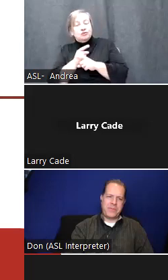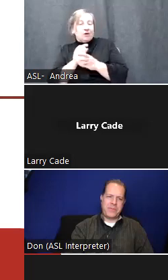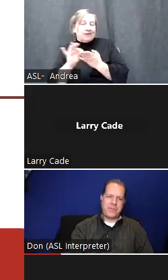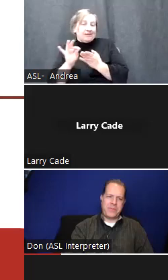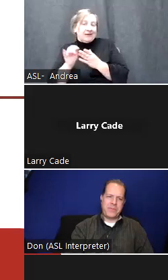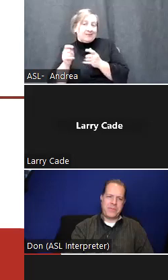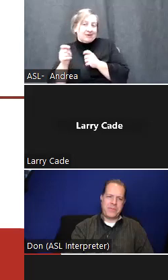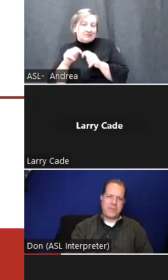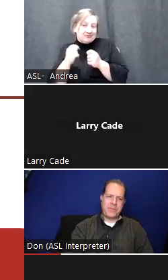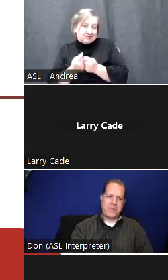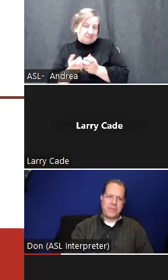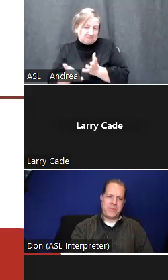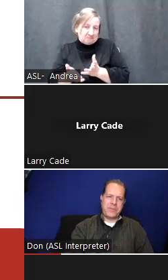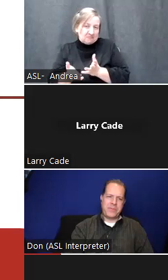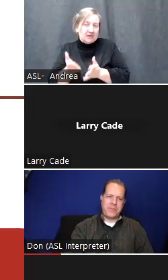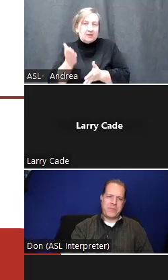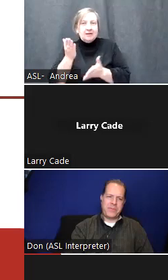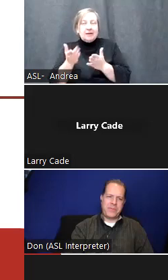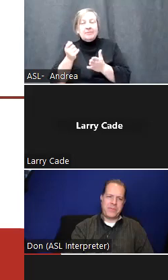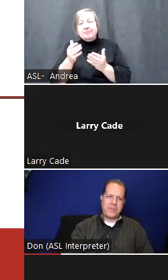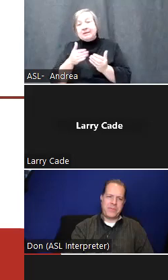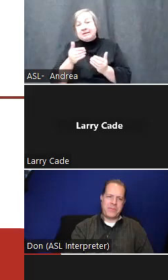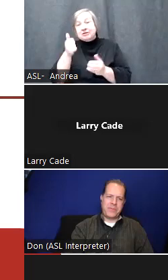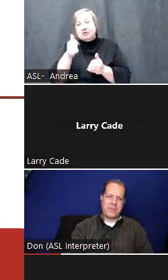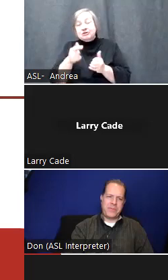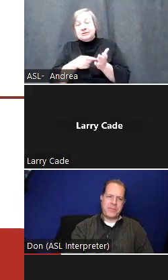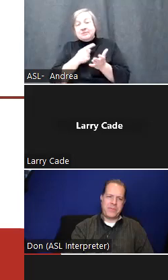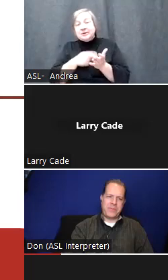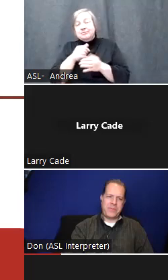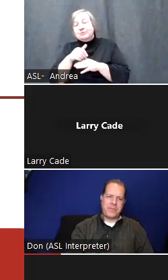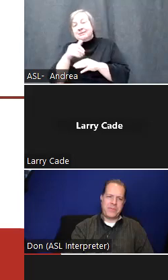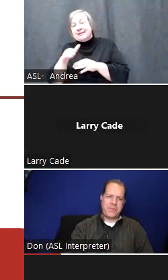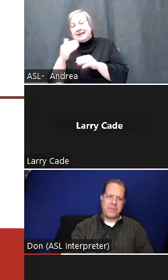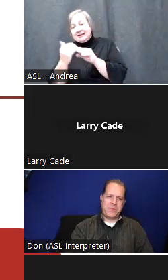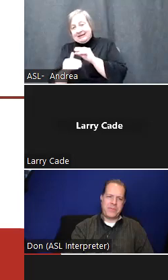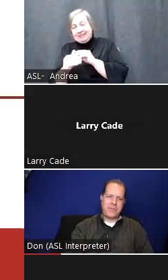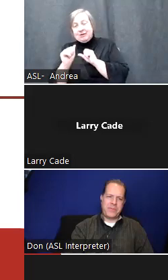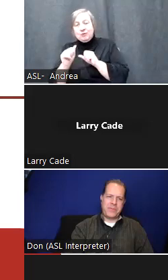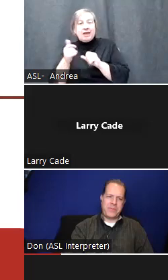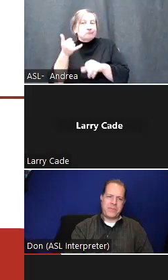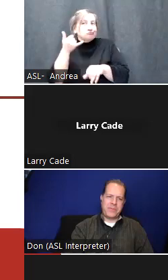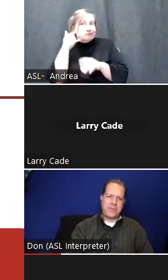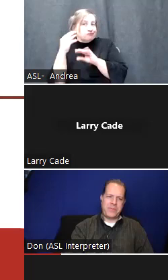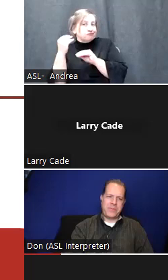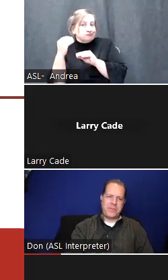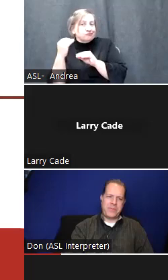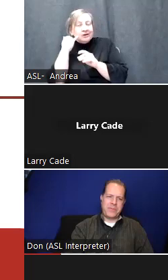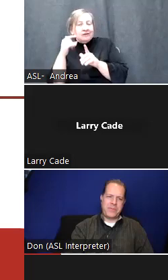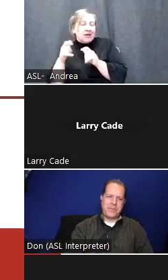So just might be a little easier sometimes to send your email, and we can always get on a quick call with you if that's needed.